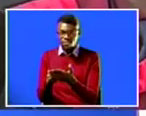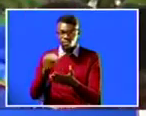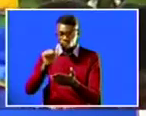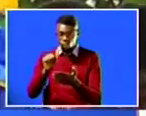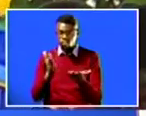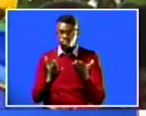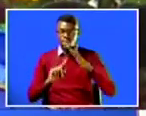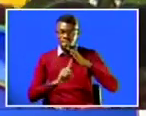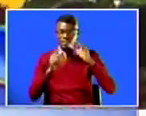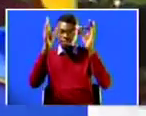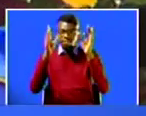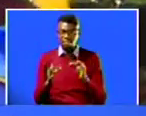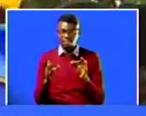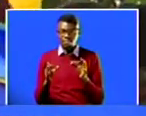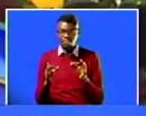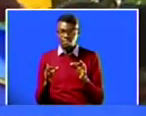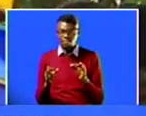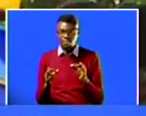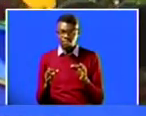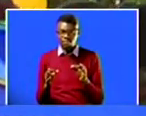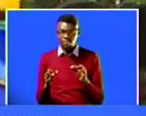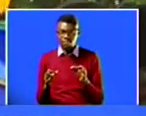Treasury take